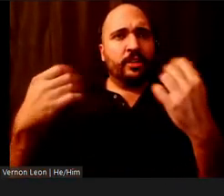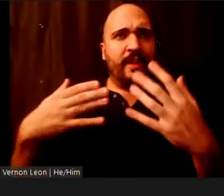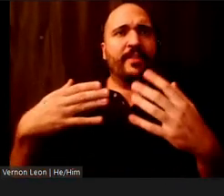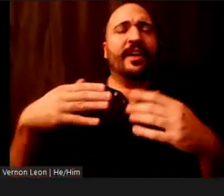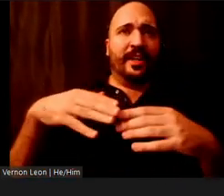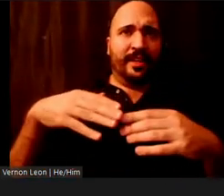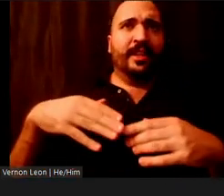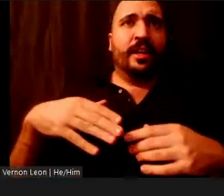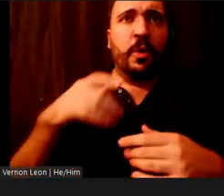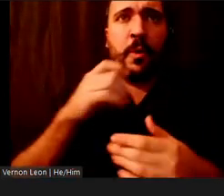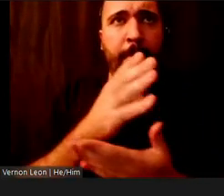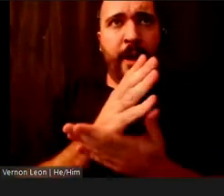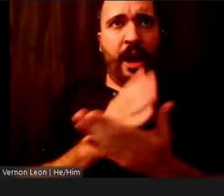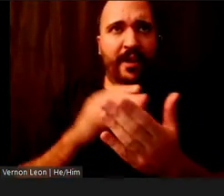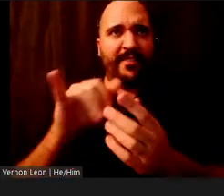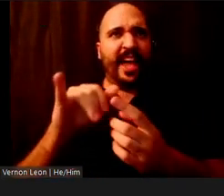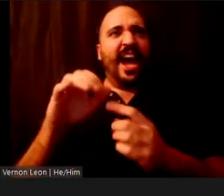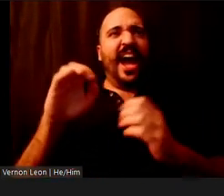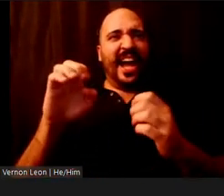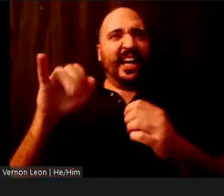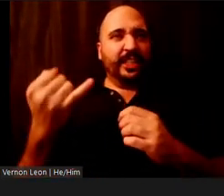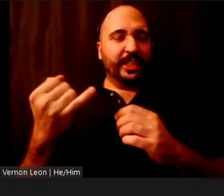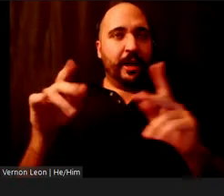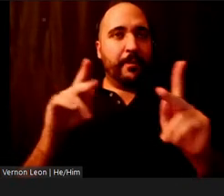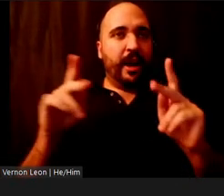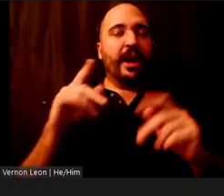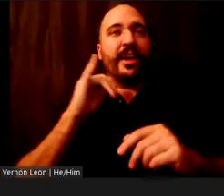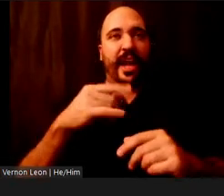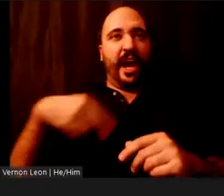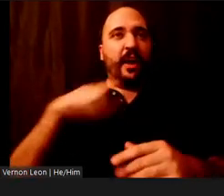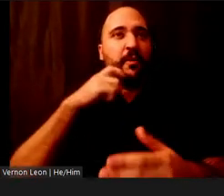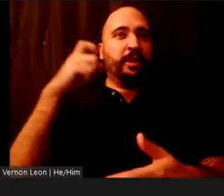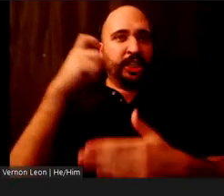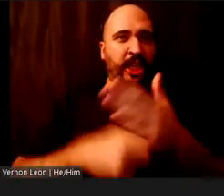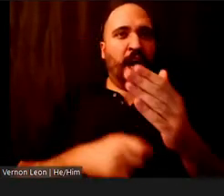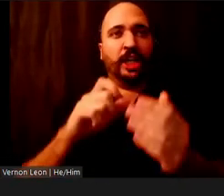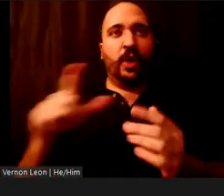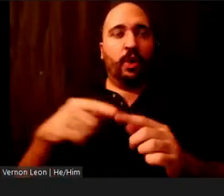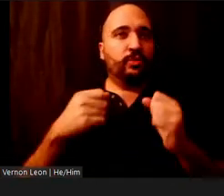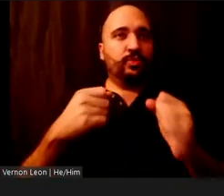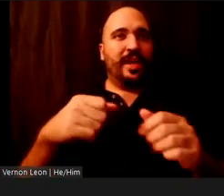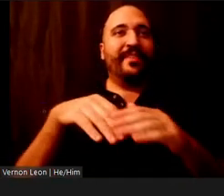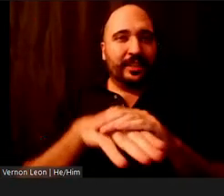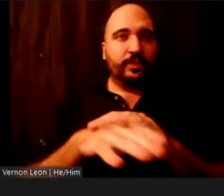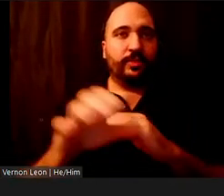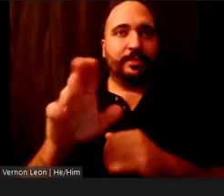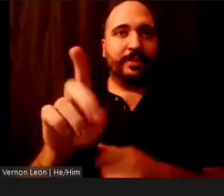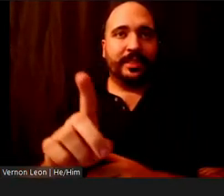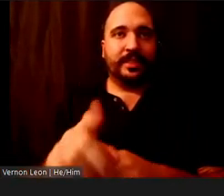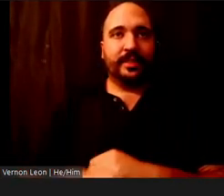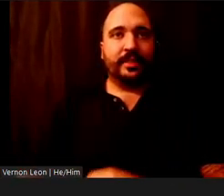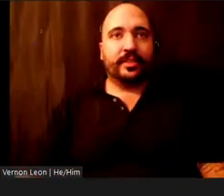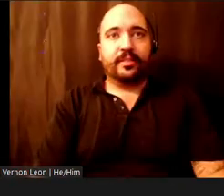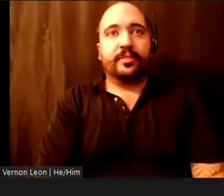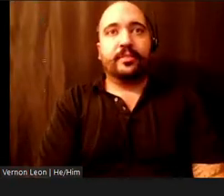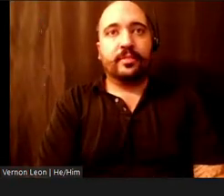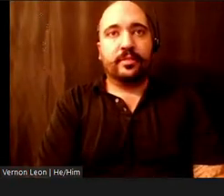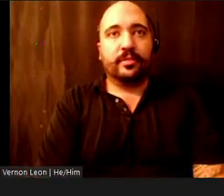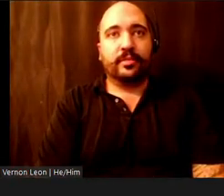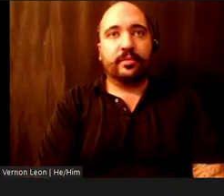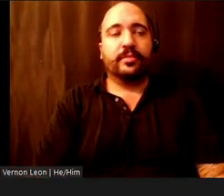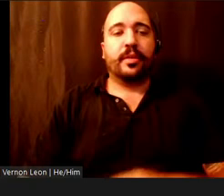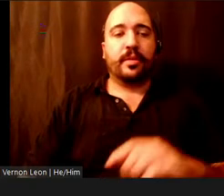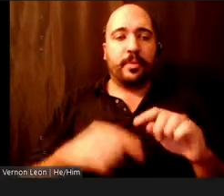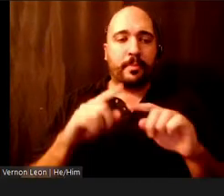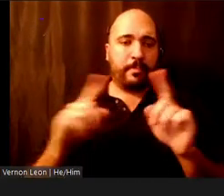District to a part of an environmental justice population is that they will be charged a toll to drive into the Central Business District. However, the MTA Reform and